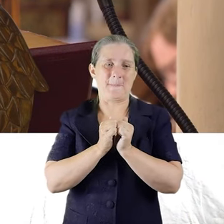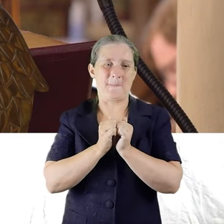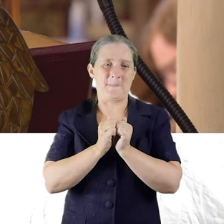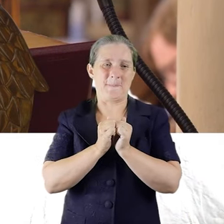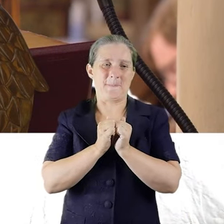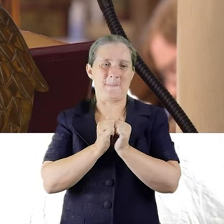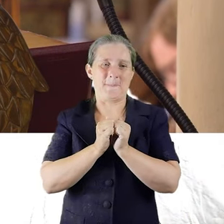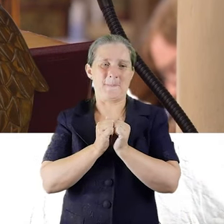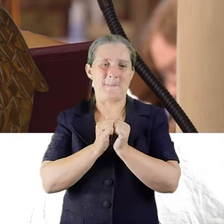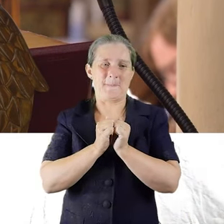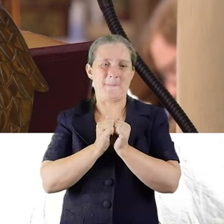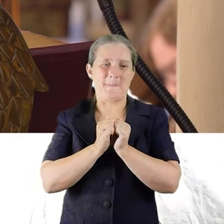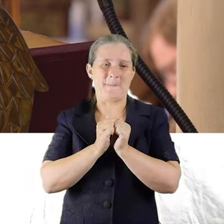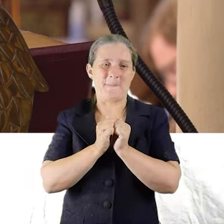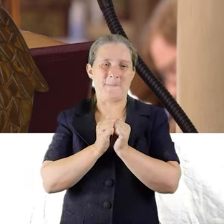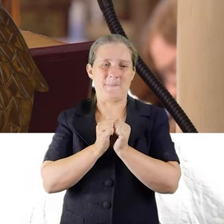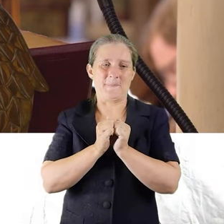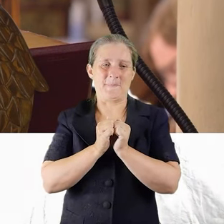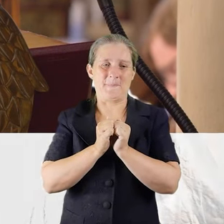Amen.